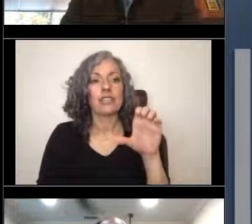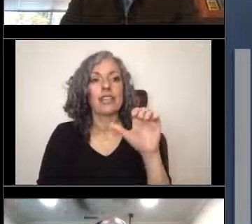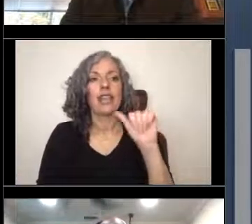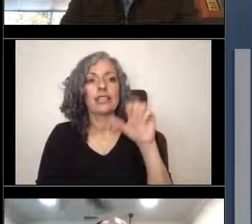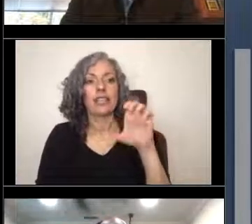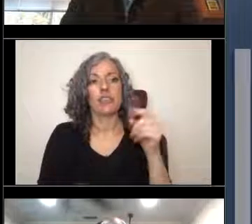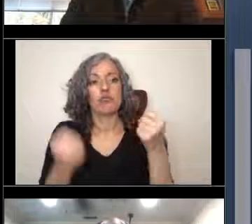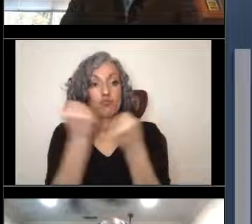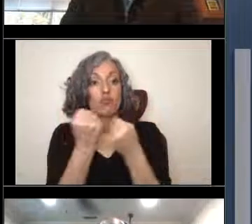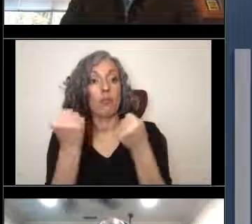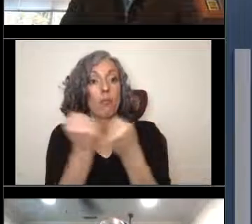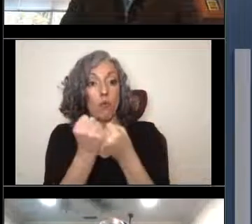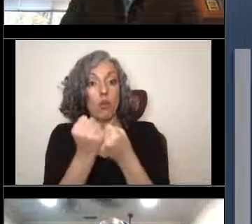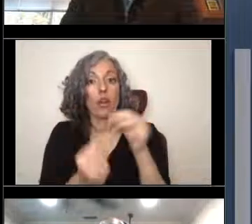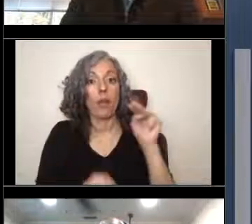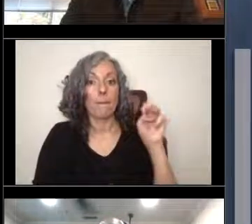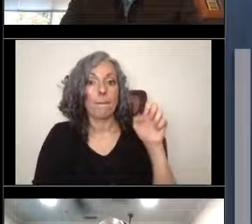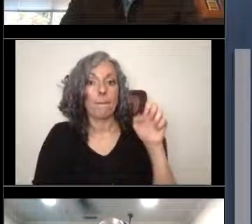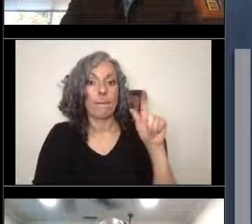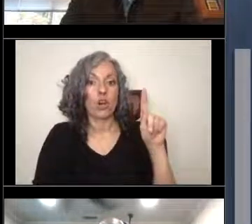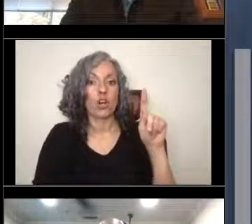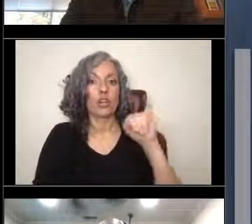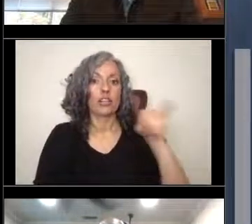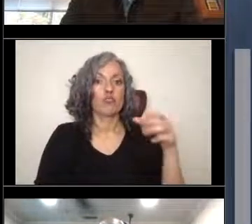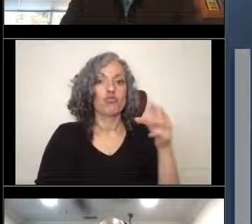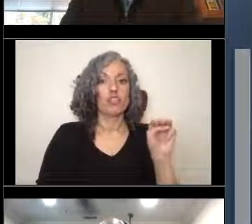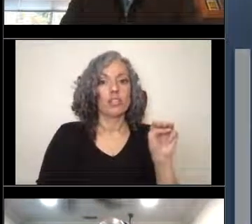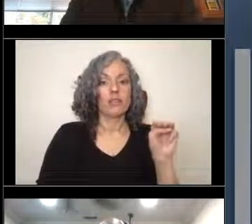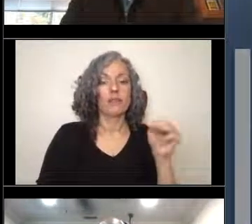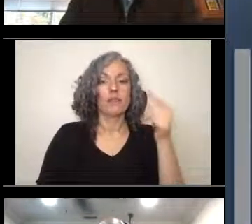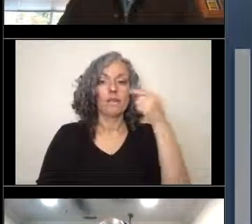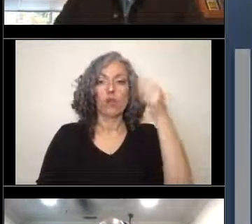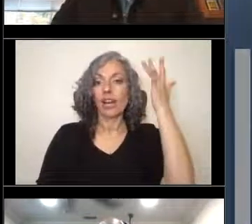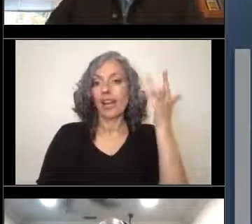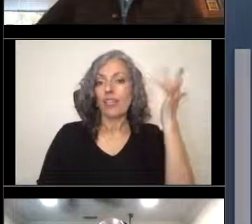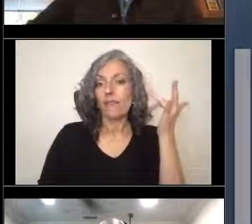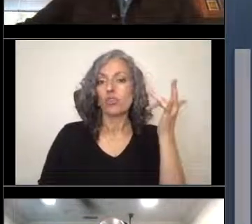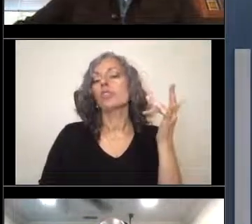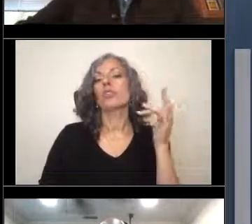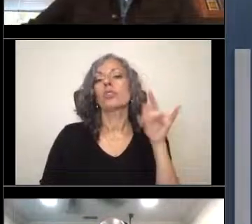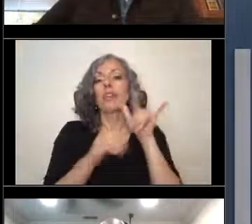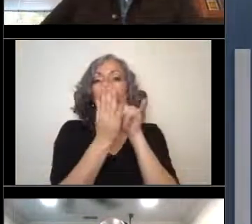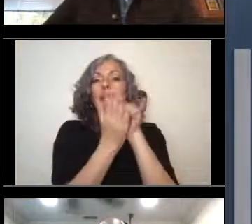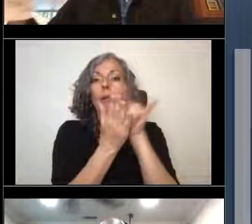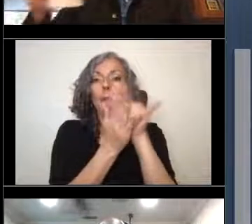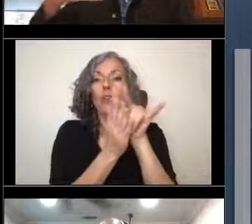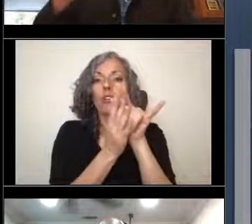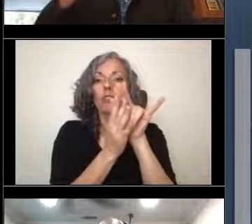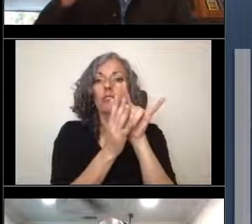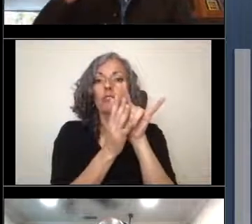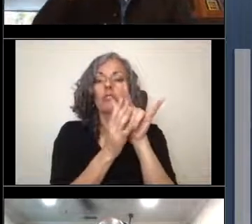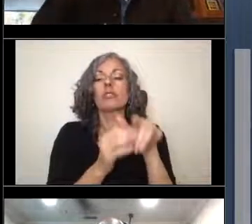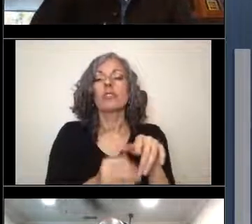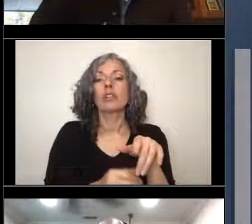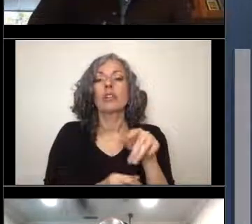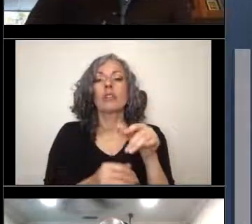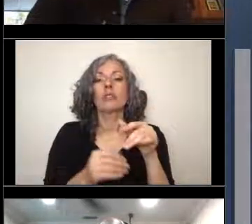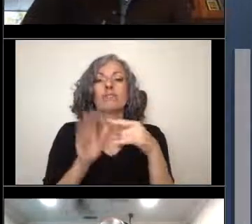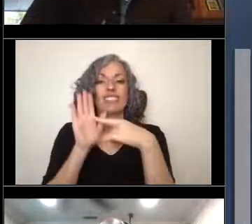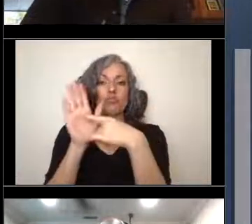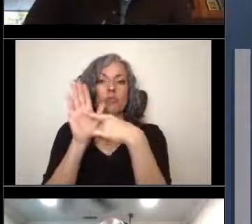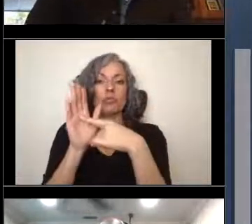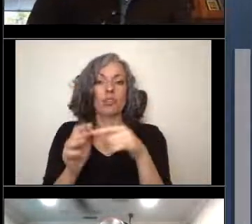and Jim are highlighting at California airports. Combined, the ACA and CAC represent well over 100 airports of all sizes